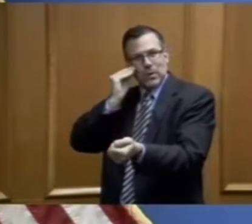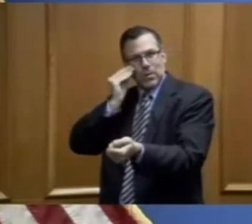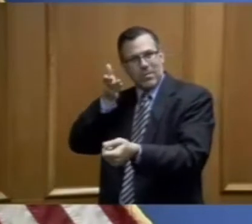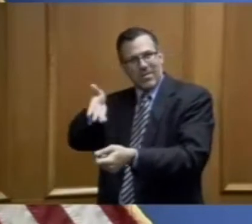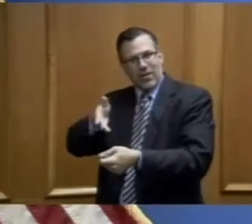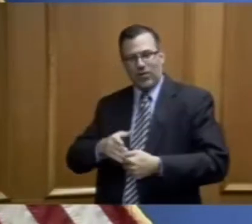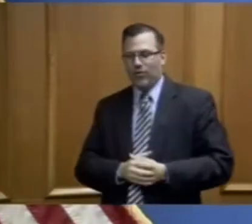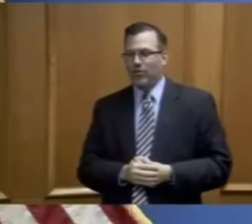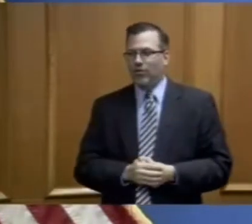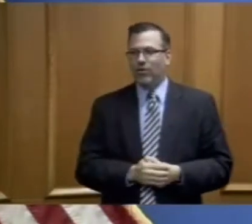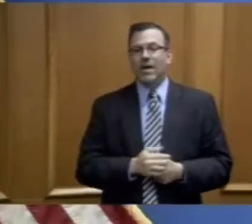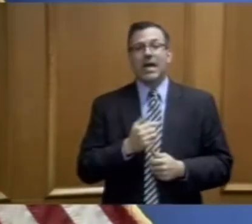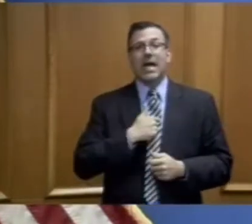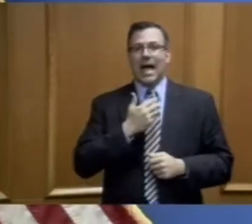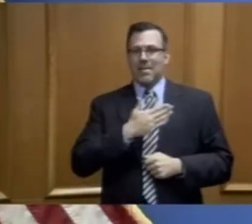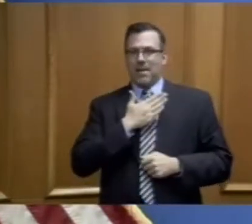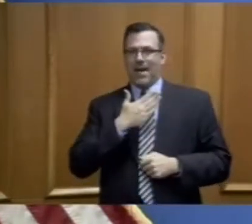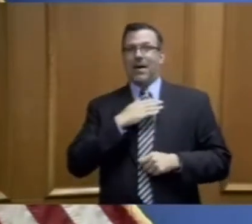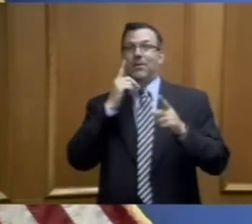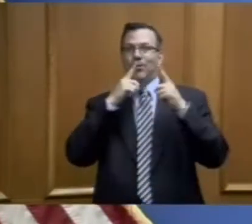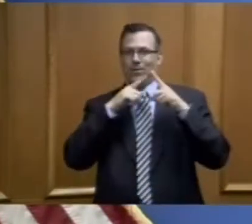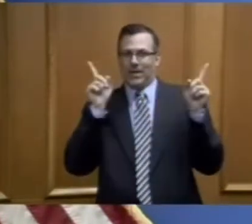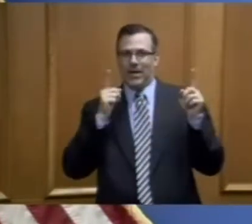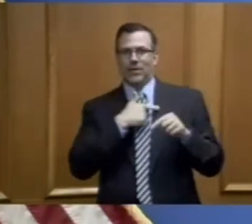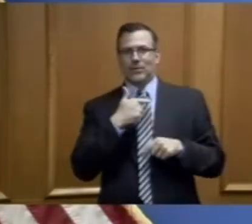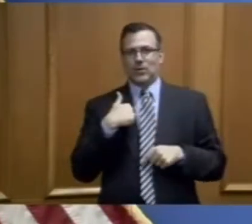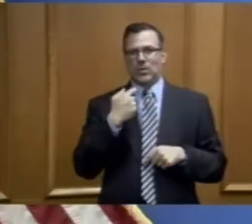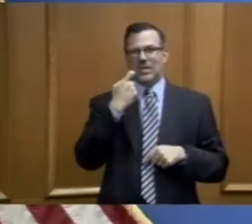I'm happy to announce that we have just allocated over